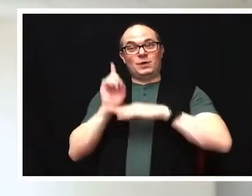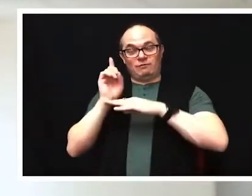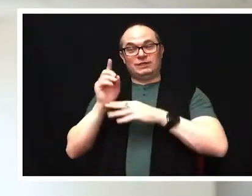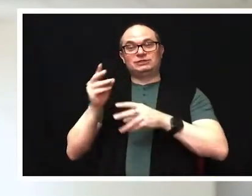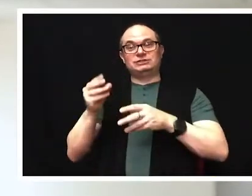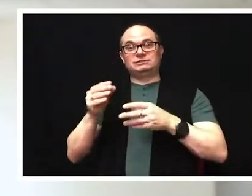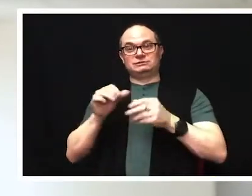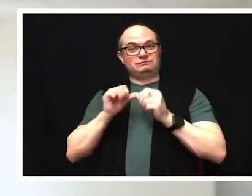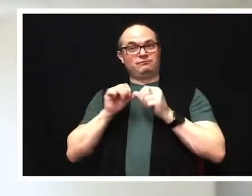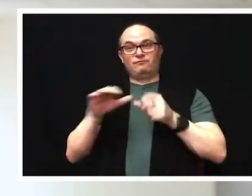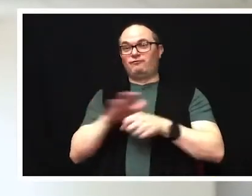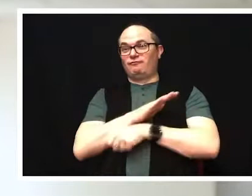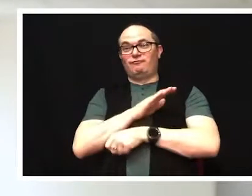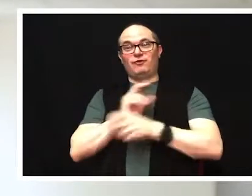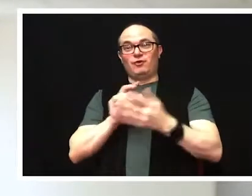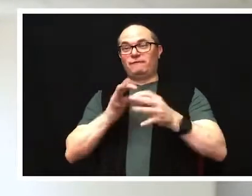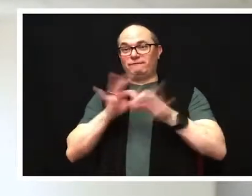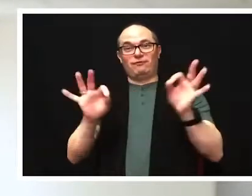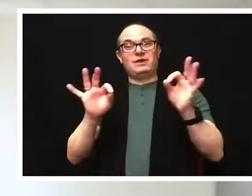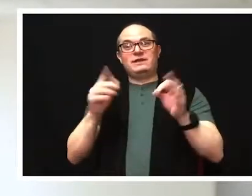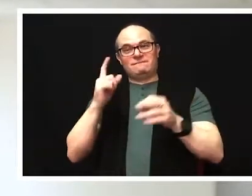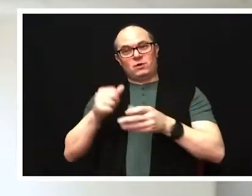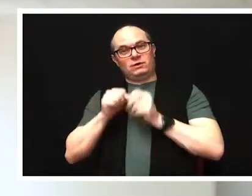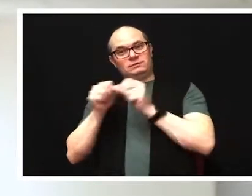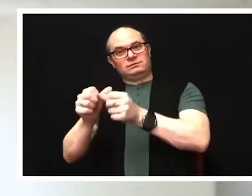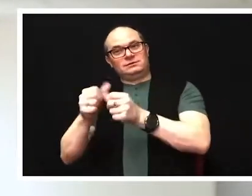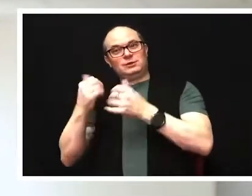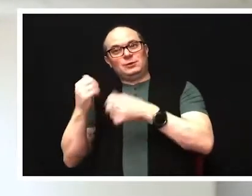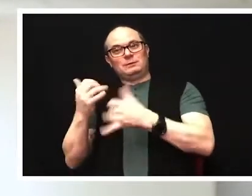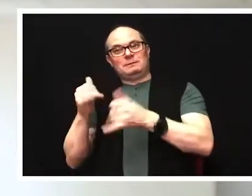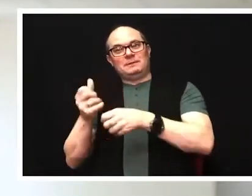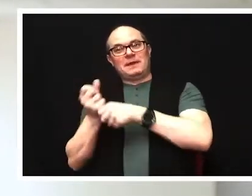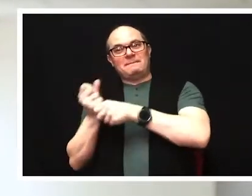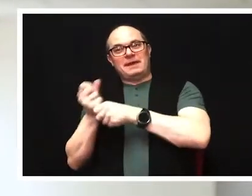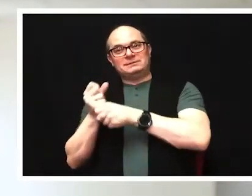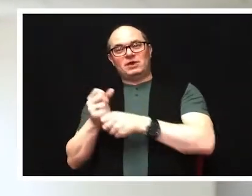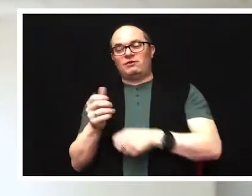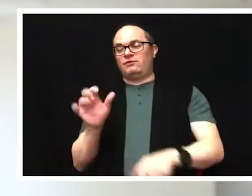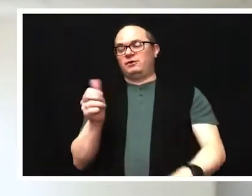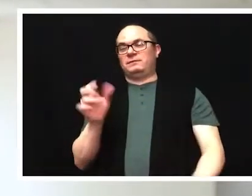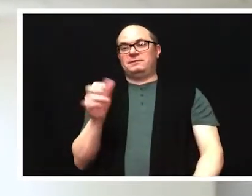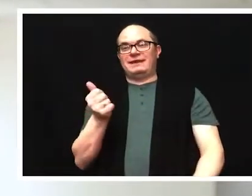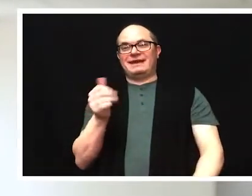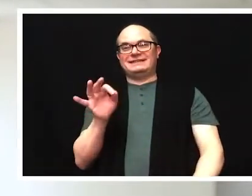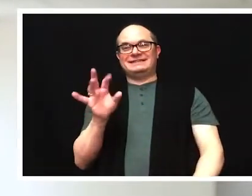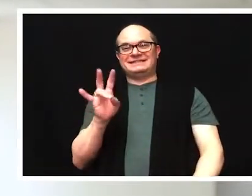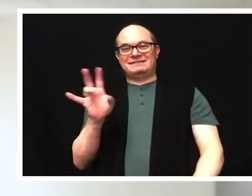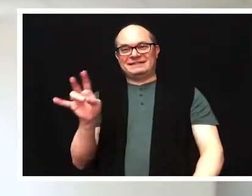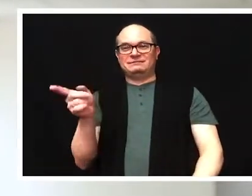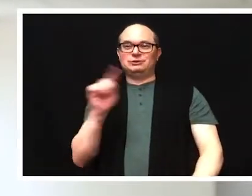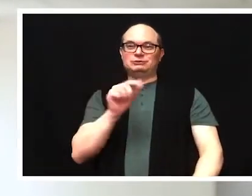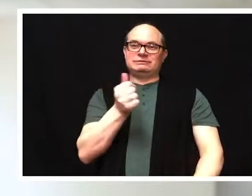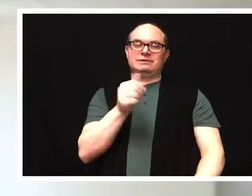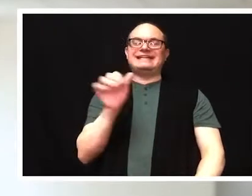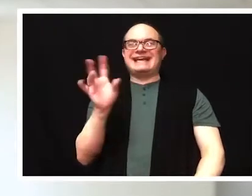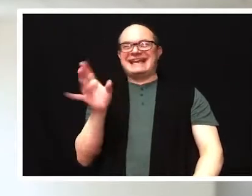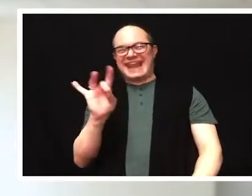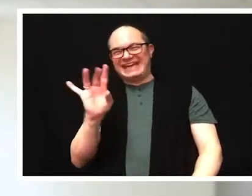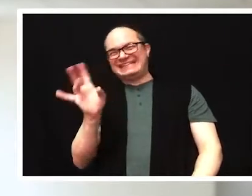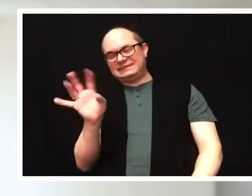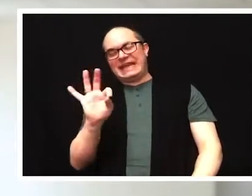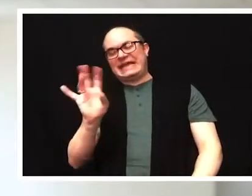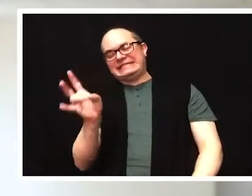full ride to continue playing baseball at LU from 1997 to 1999. Being a local Nederland boy growing up watching